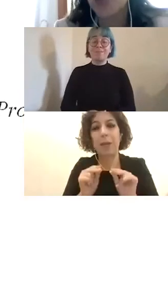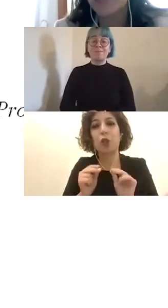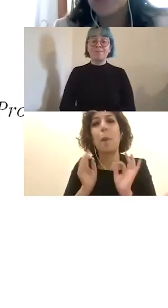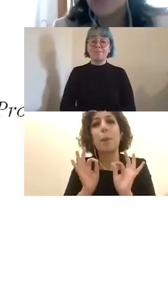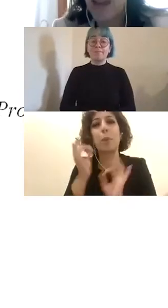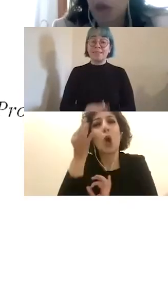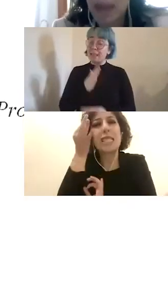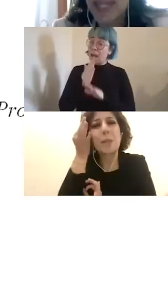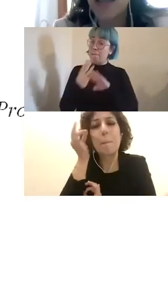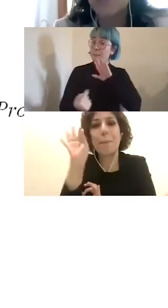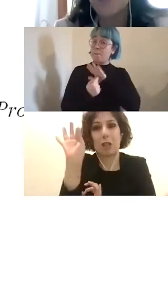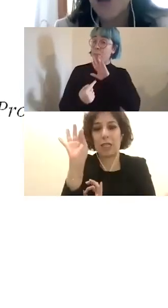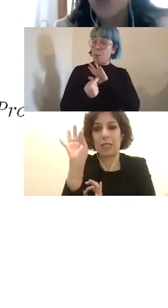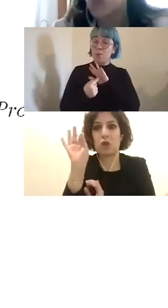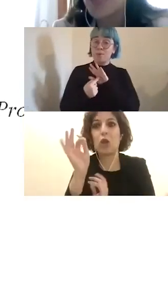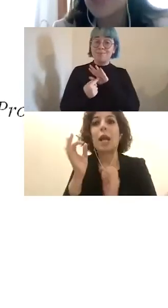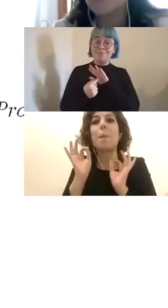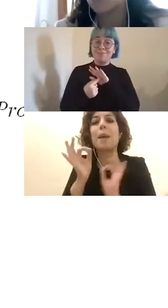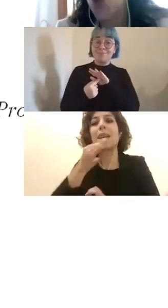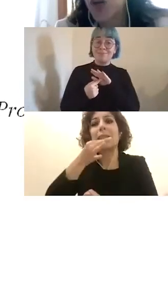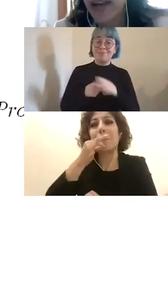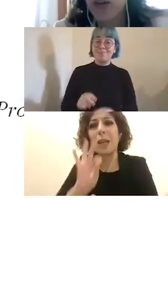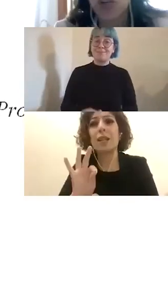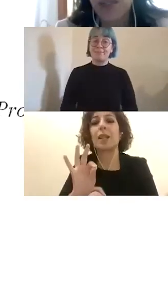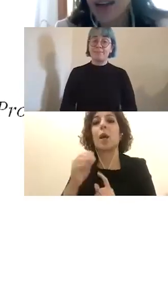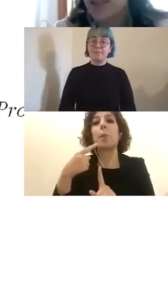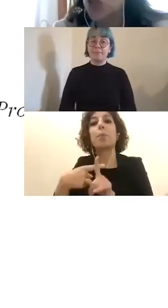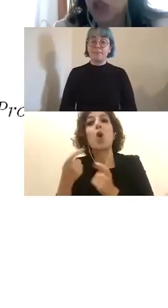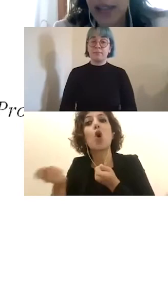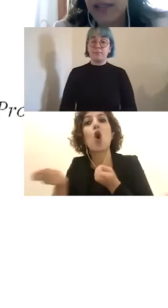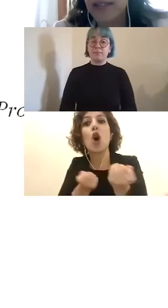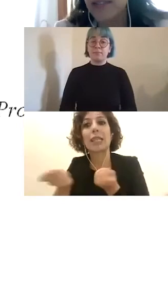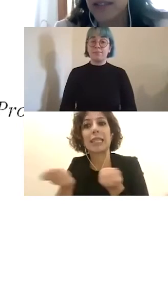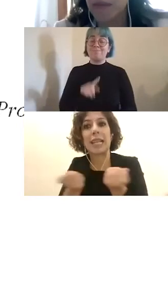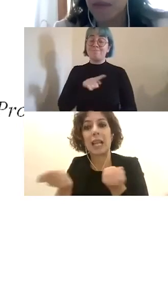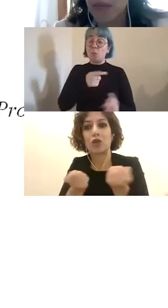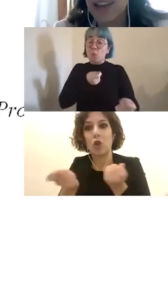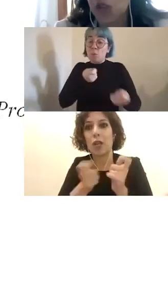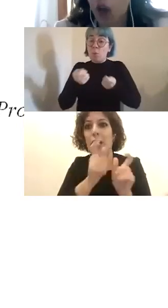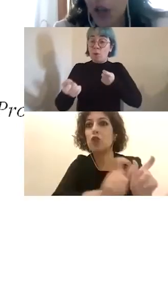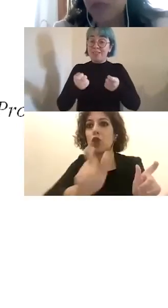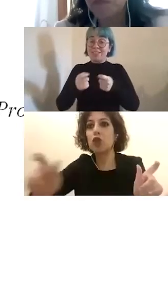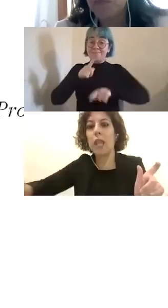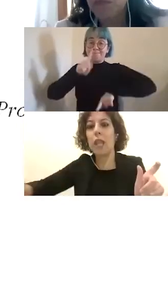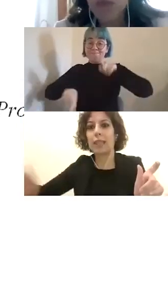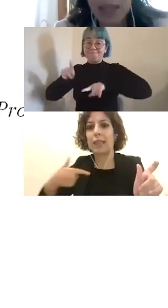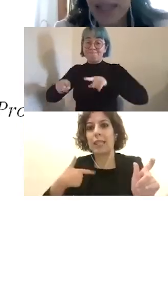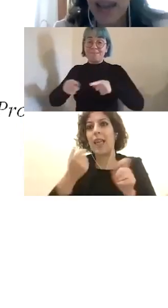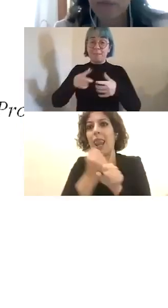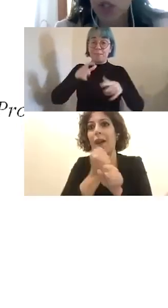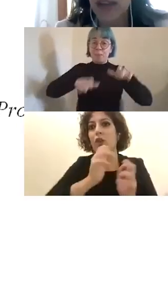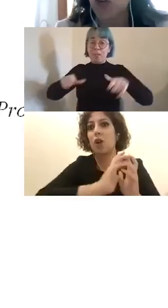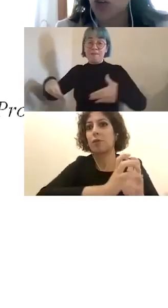again, the super specialization, competencies, coordination with the various actors